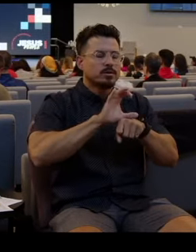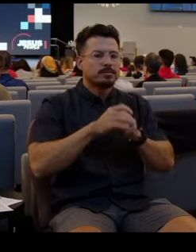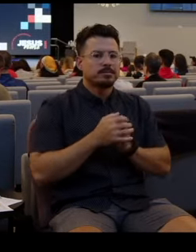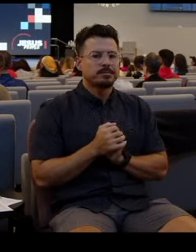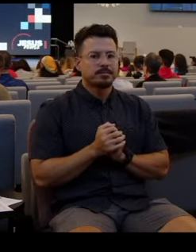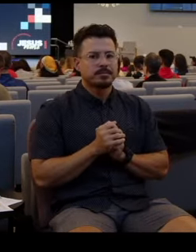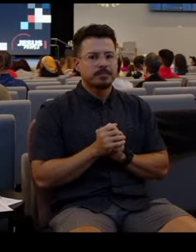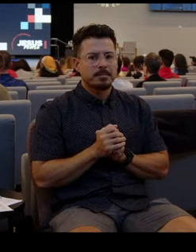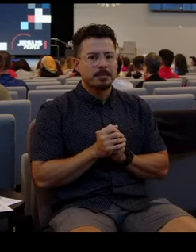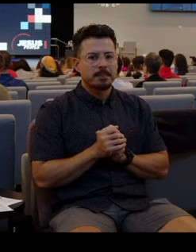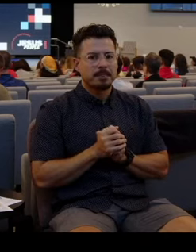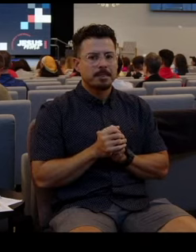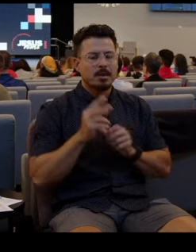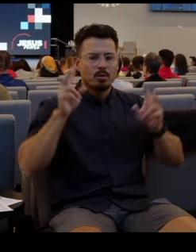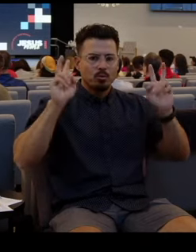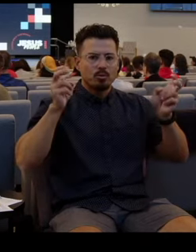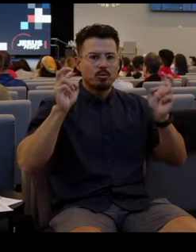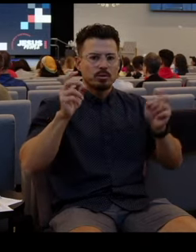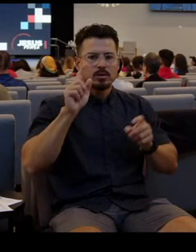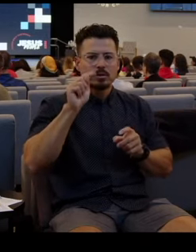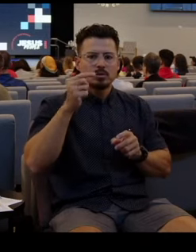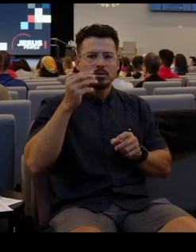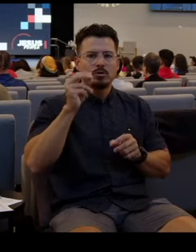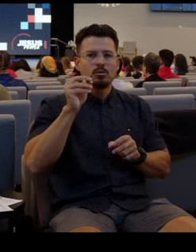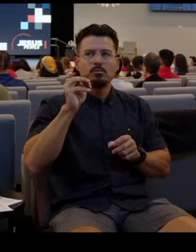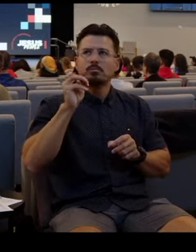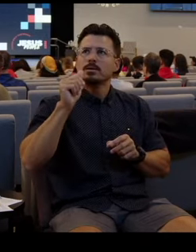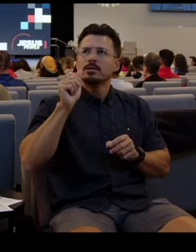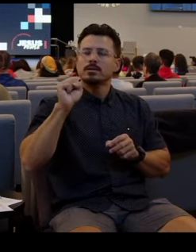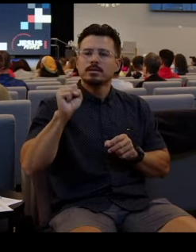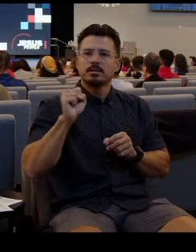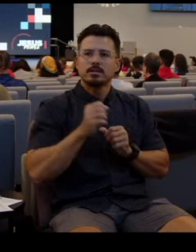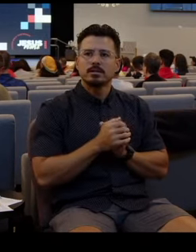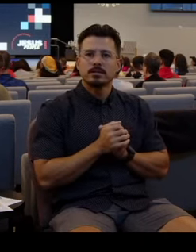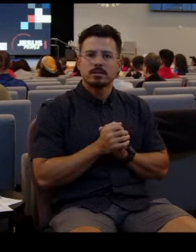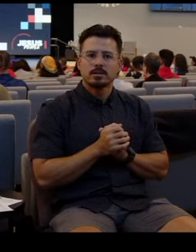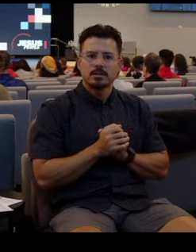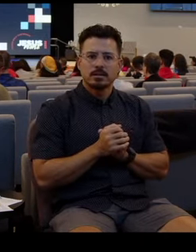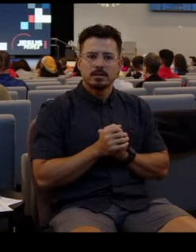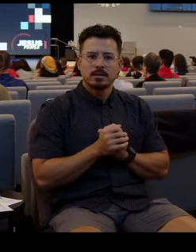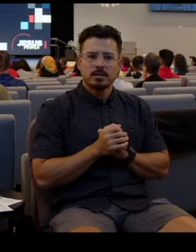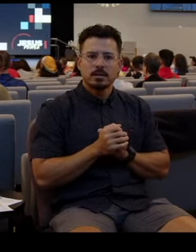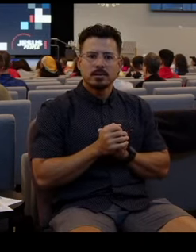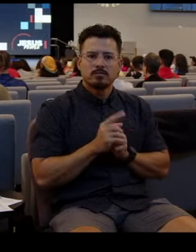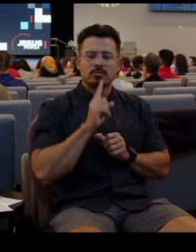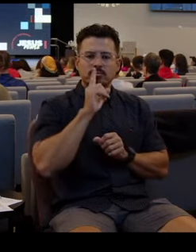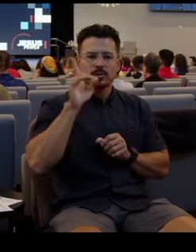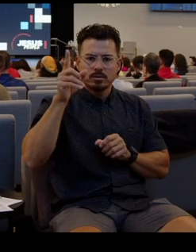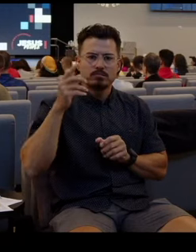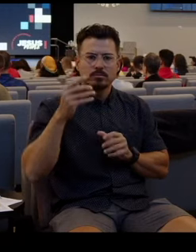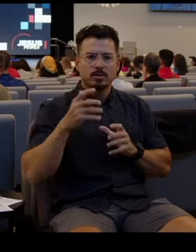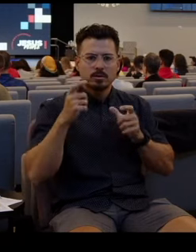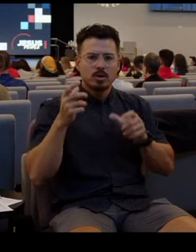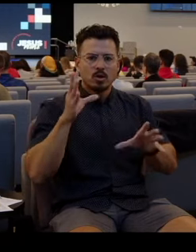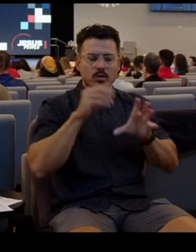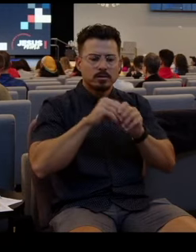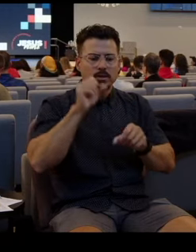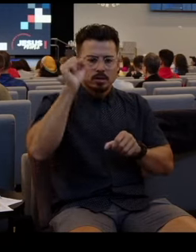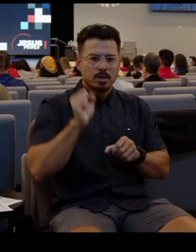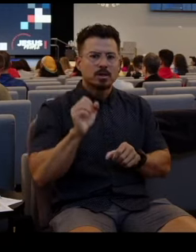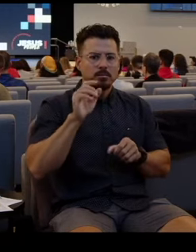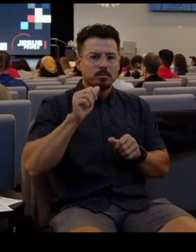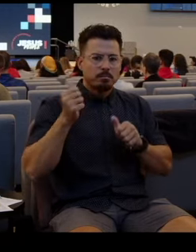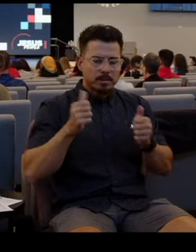want to quote before I move on here a man named Thomas Armitage. He was highly involved in the Southern Baptist church